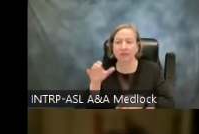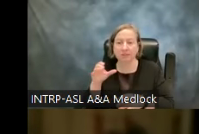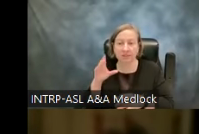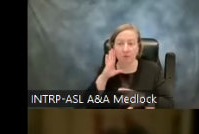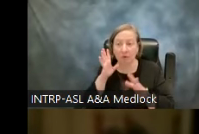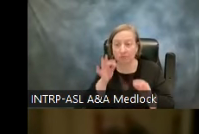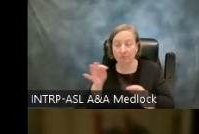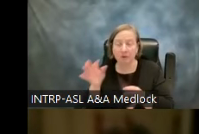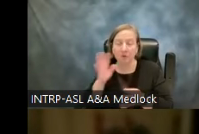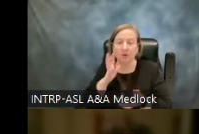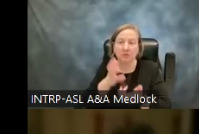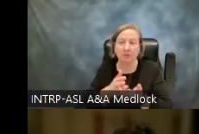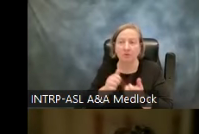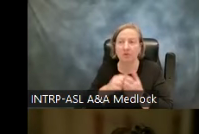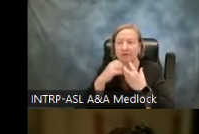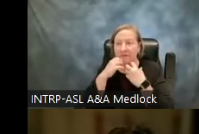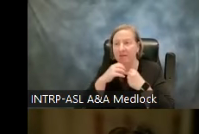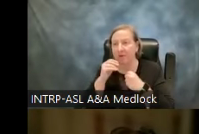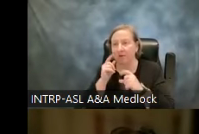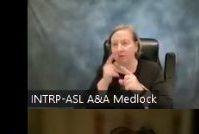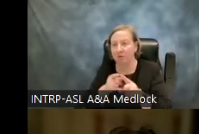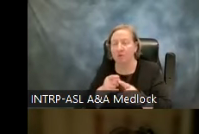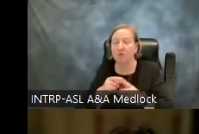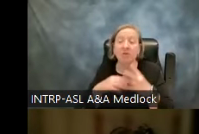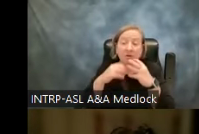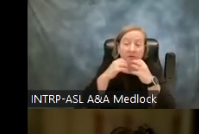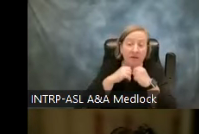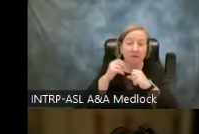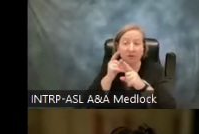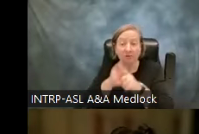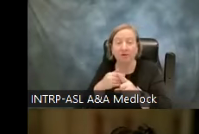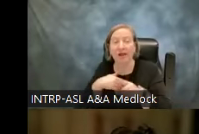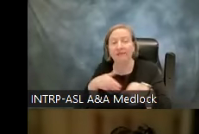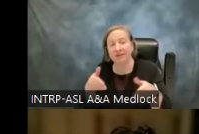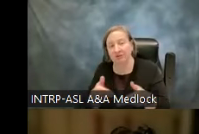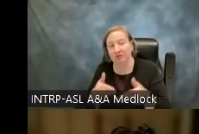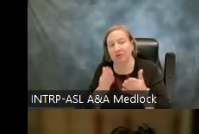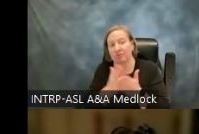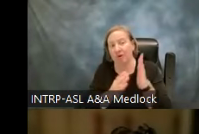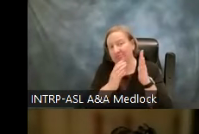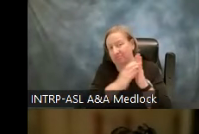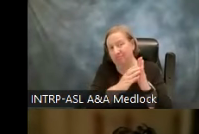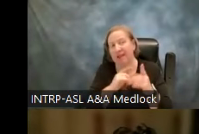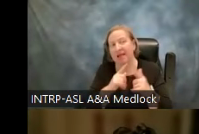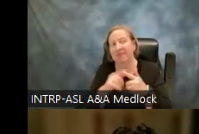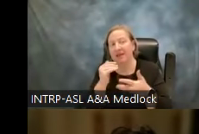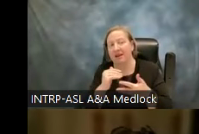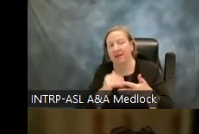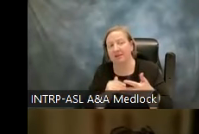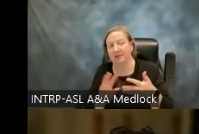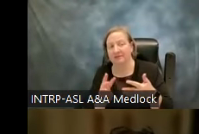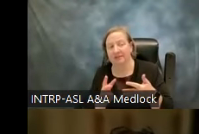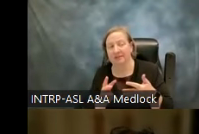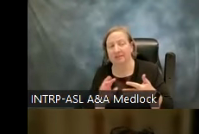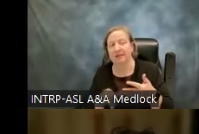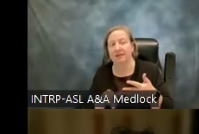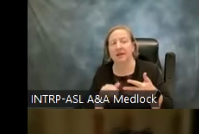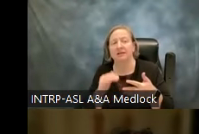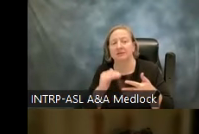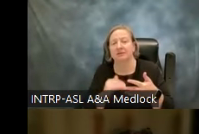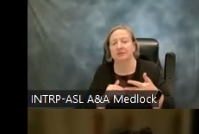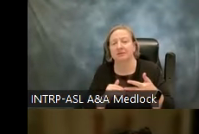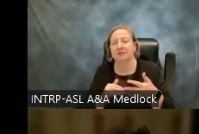would align with the values and goals. The values and goals has this introductory part, then there's a list of the 6. This list is mirrored in the leftmost